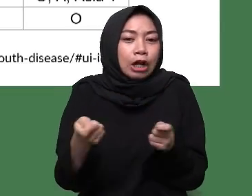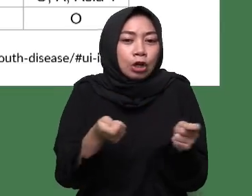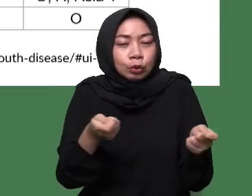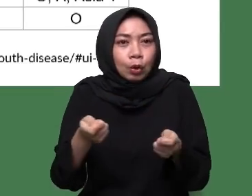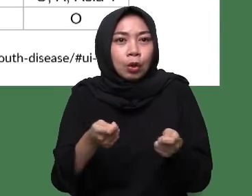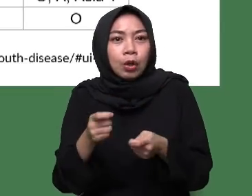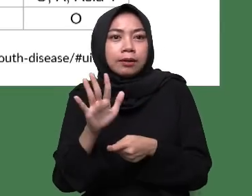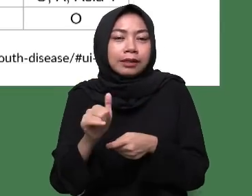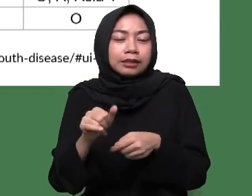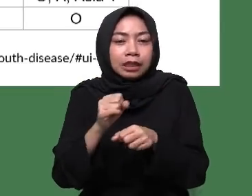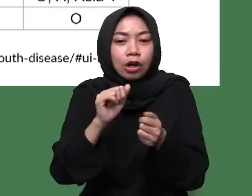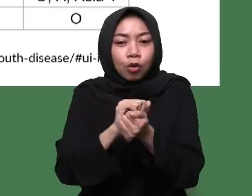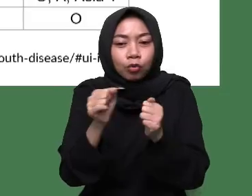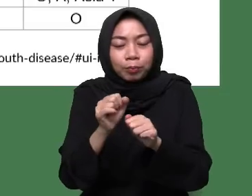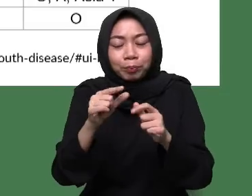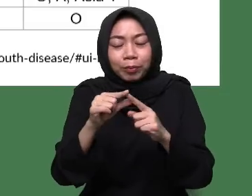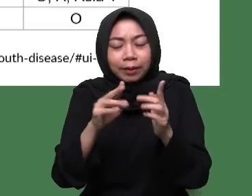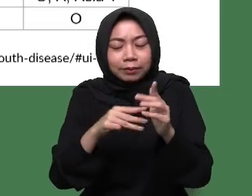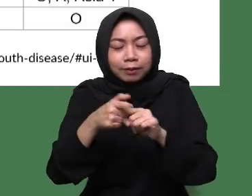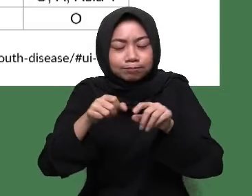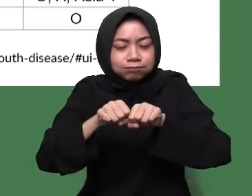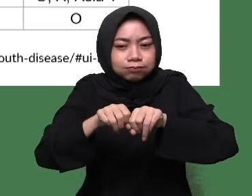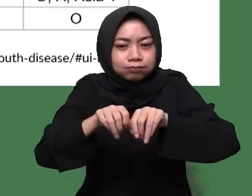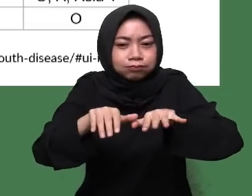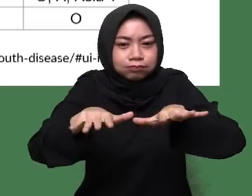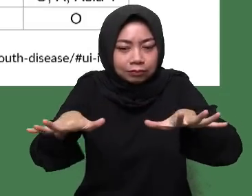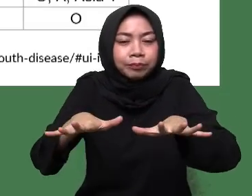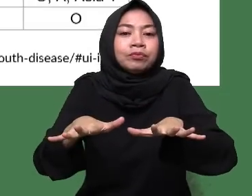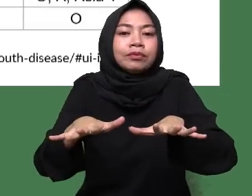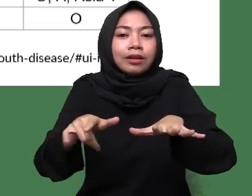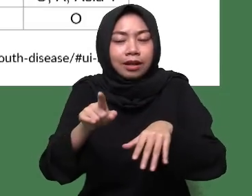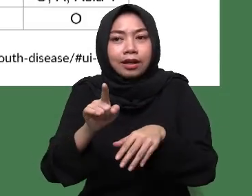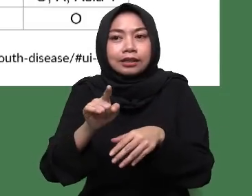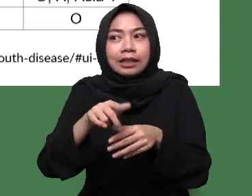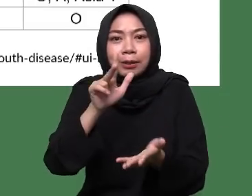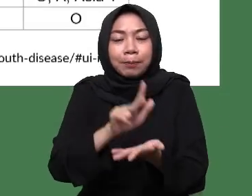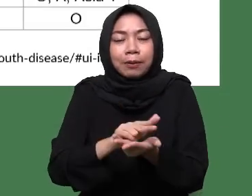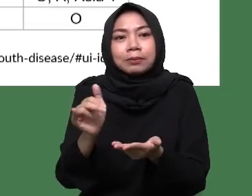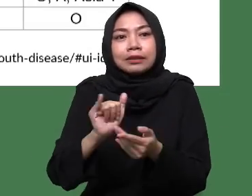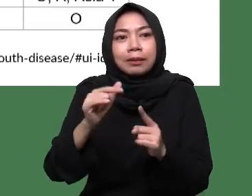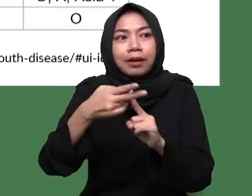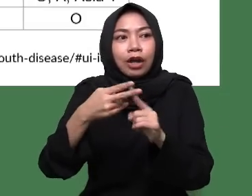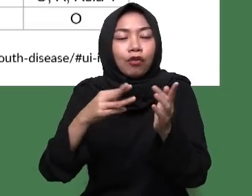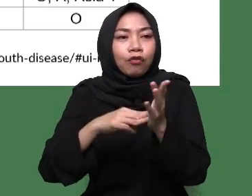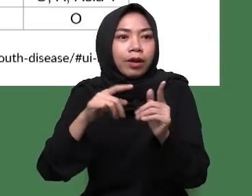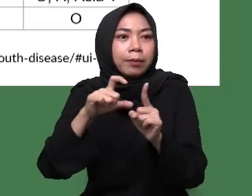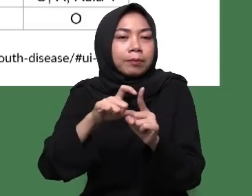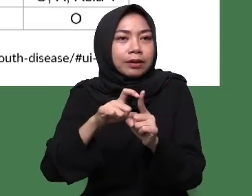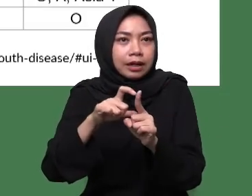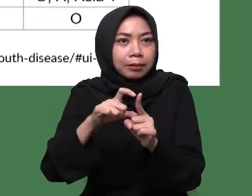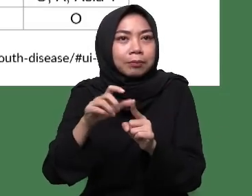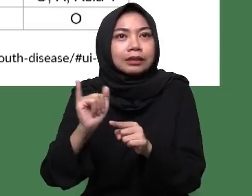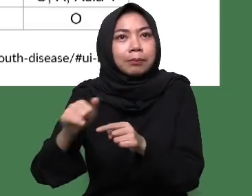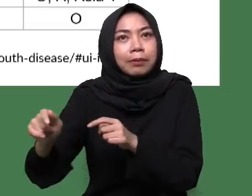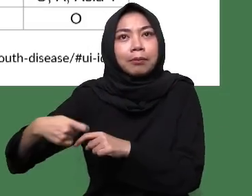controlling the spread of the disease have been rolled out since the declarations of the FMD outbreak by the Ministry of